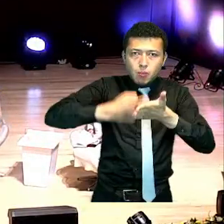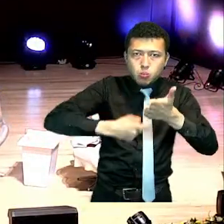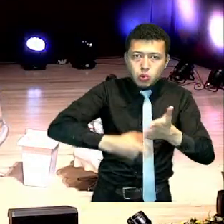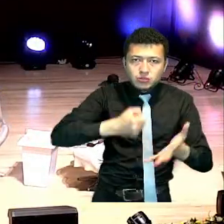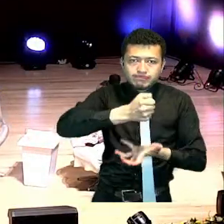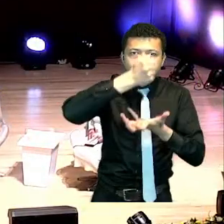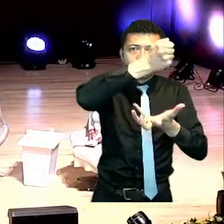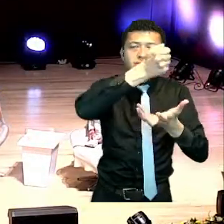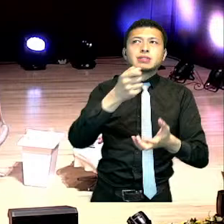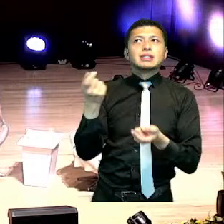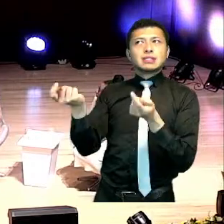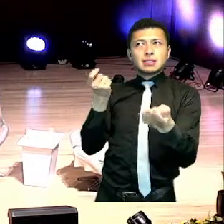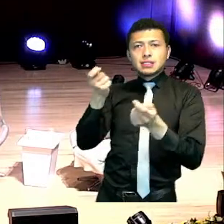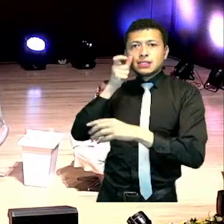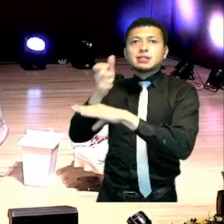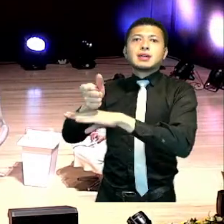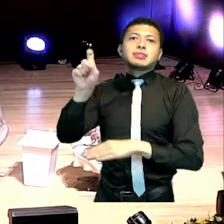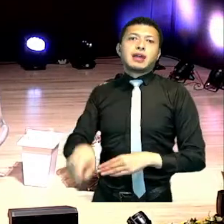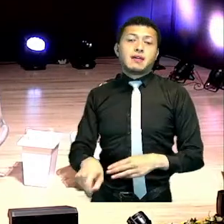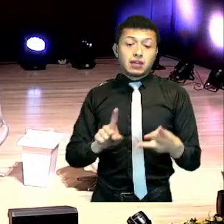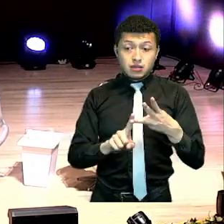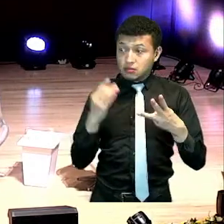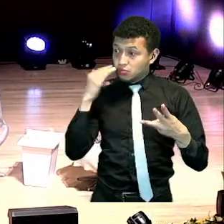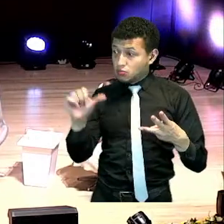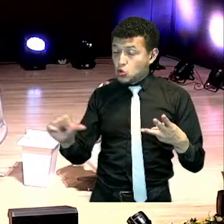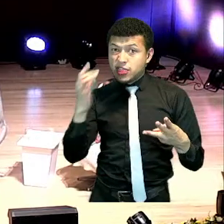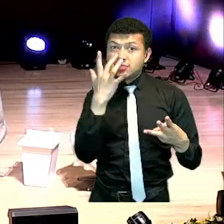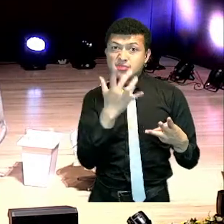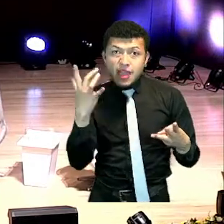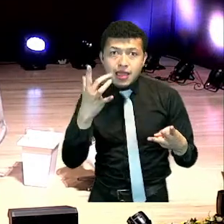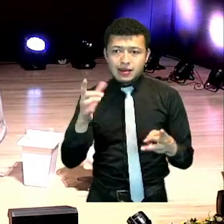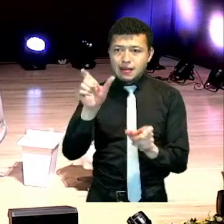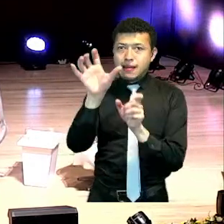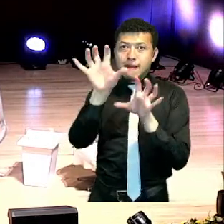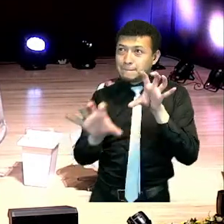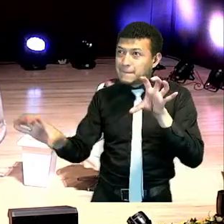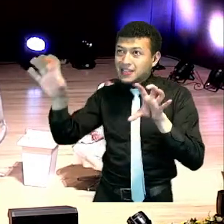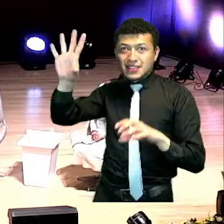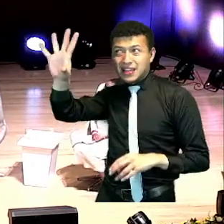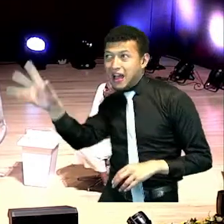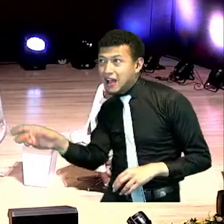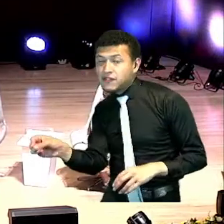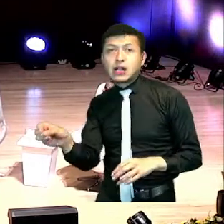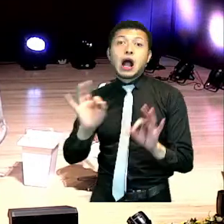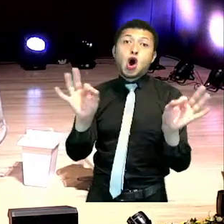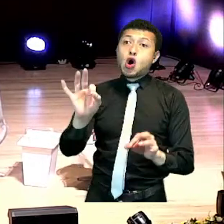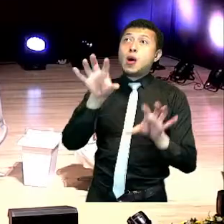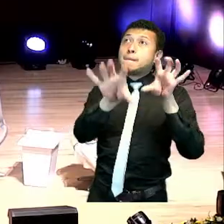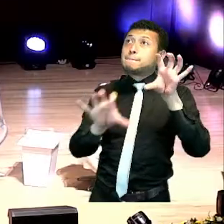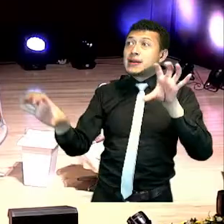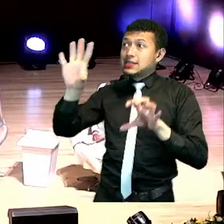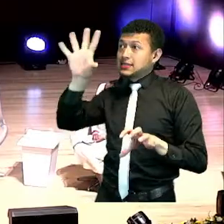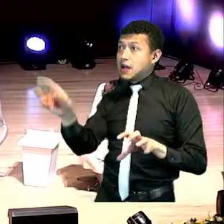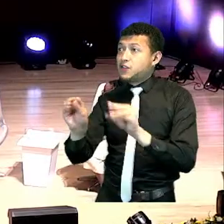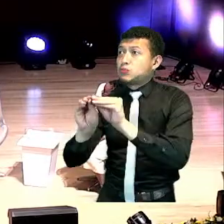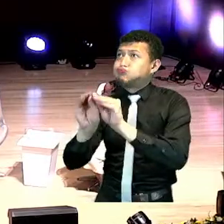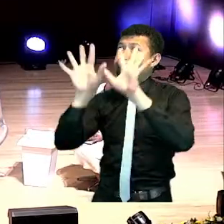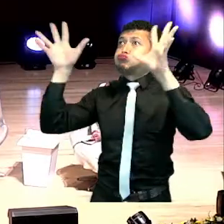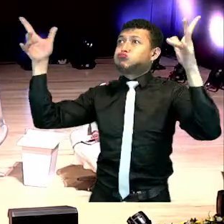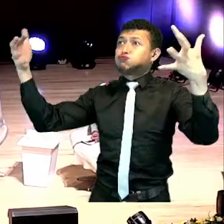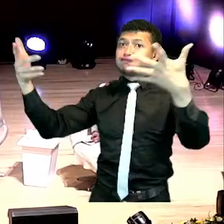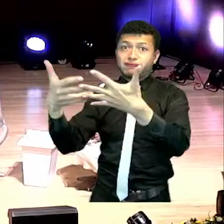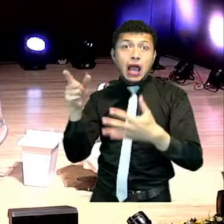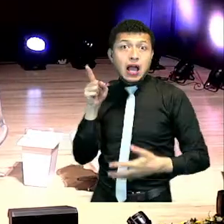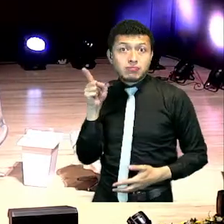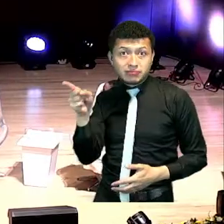about fiscal policy that told us that black women and African descent countries or people from African